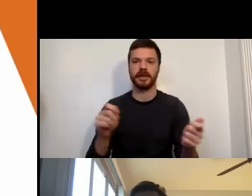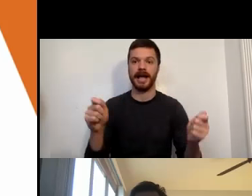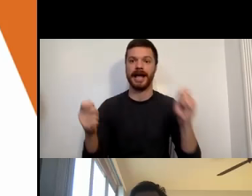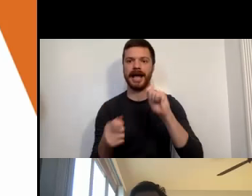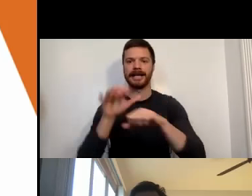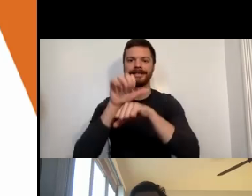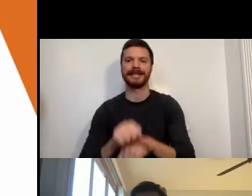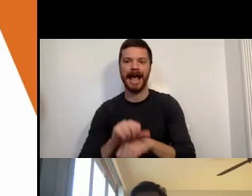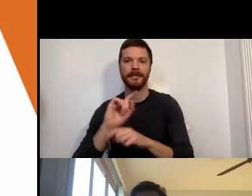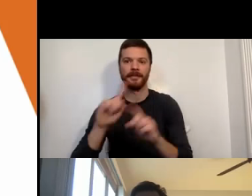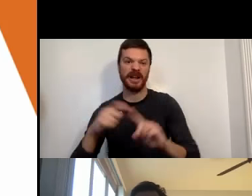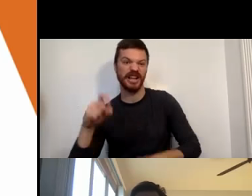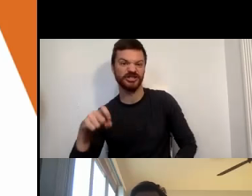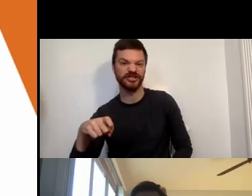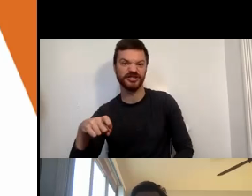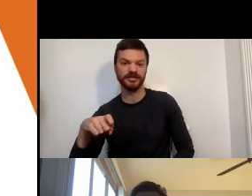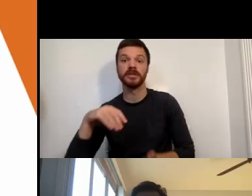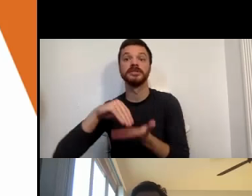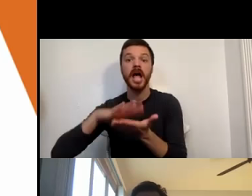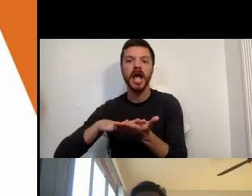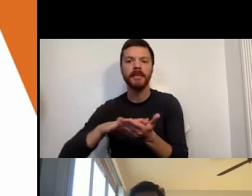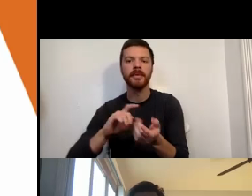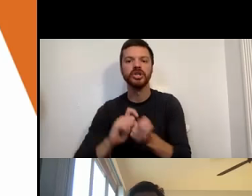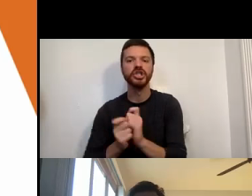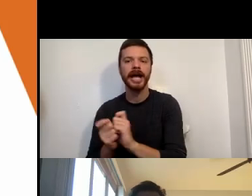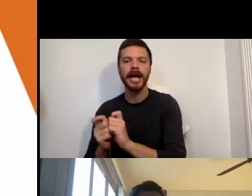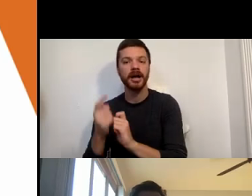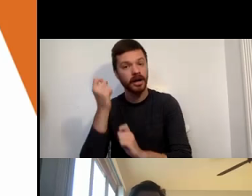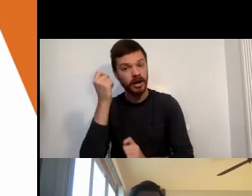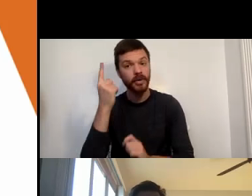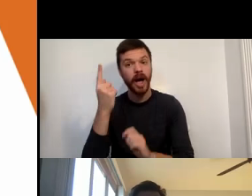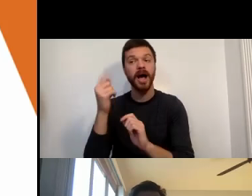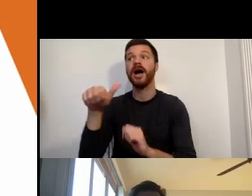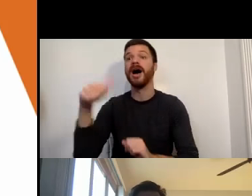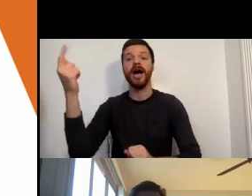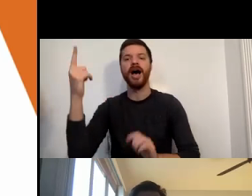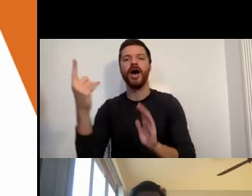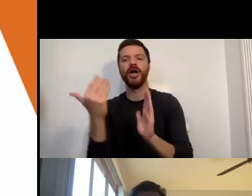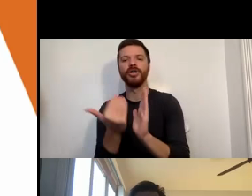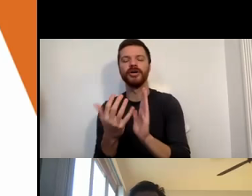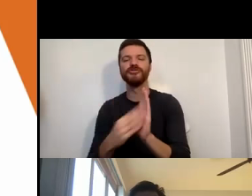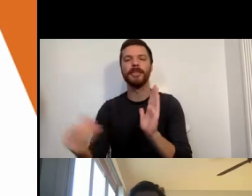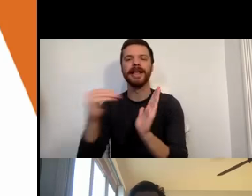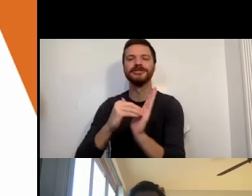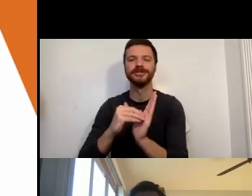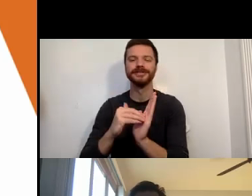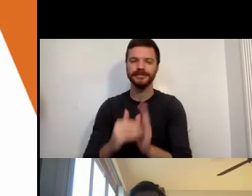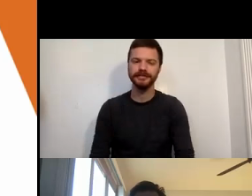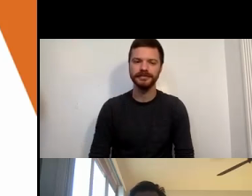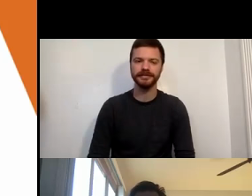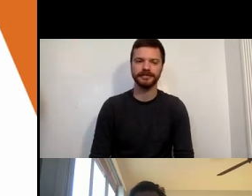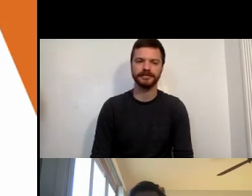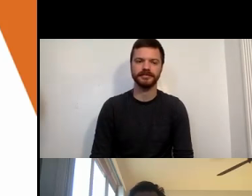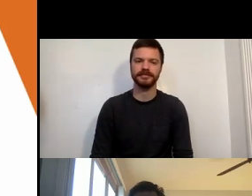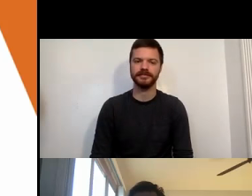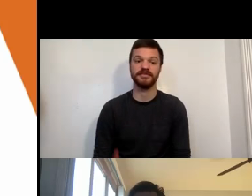and also to document changes for replication purposes. And then really importantly, looking ahead, it's